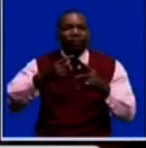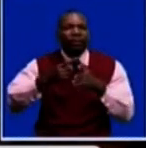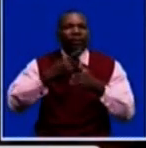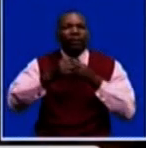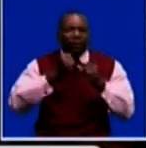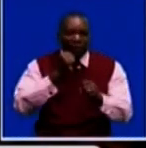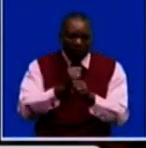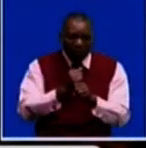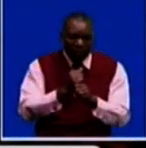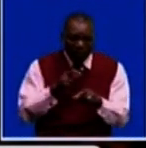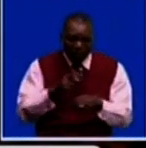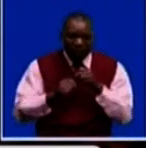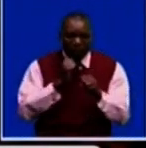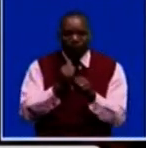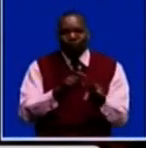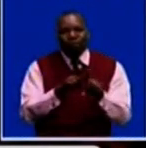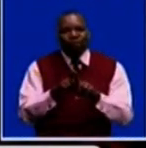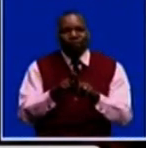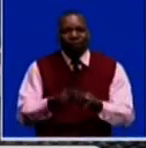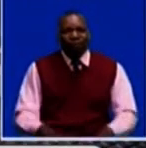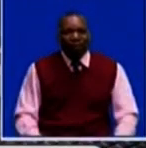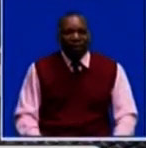2018 and 2019 farming season.